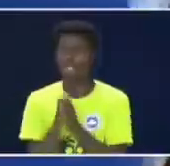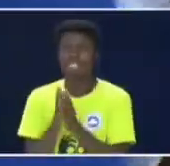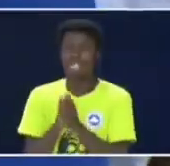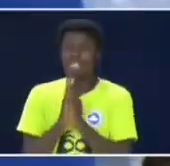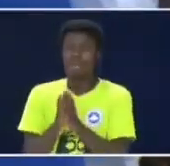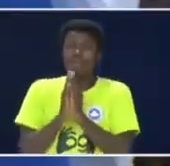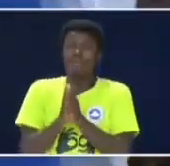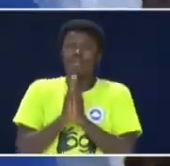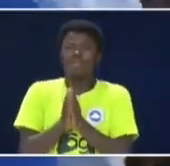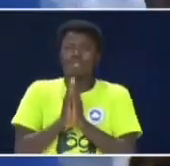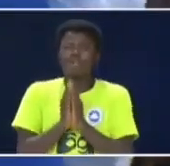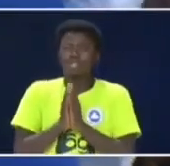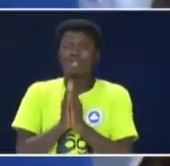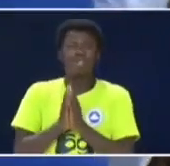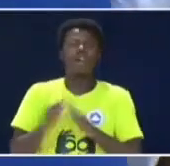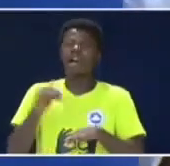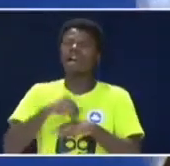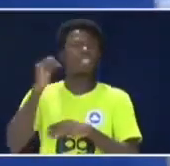at